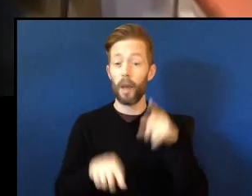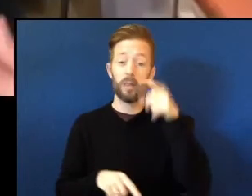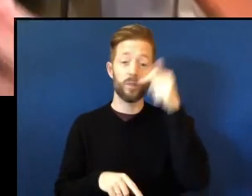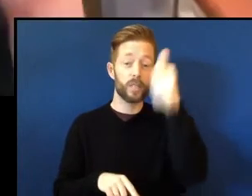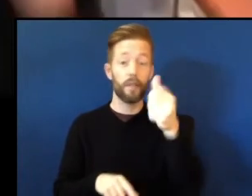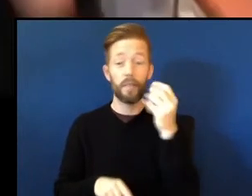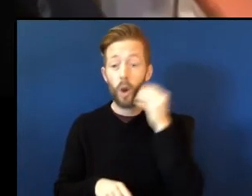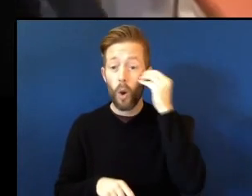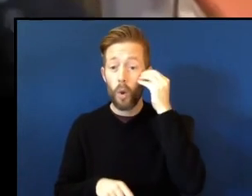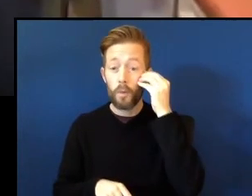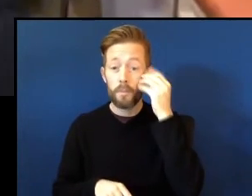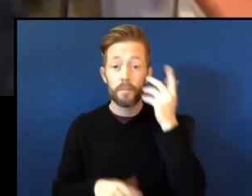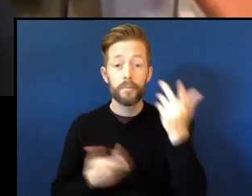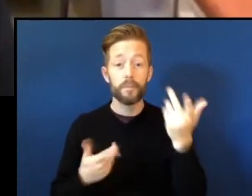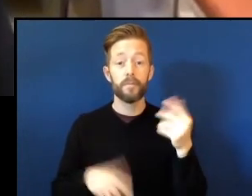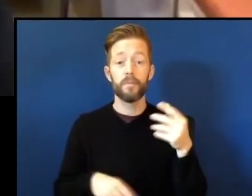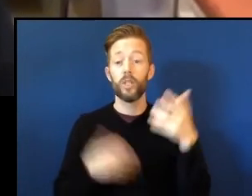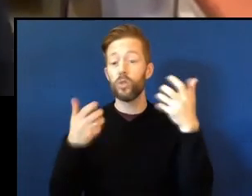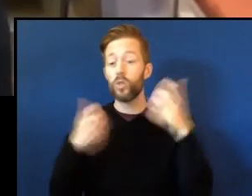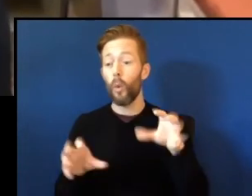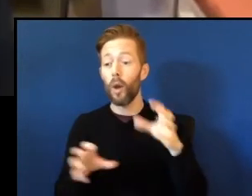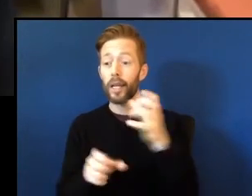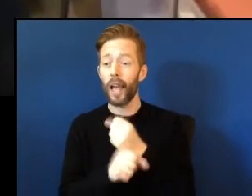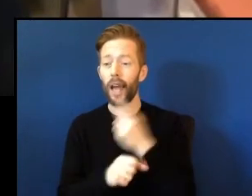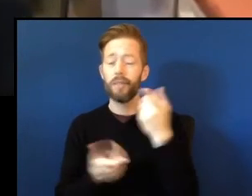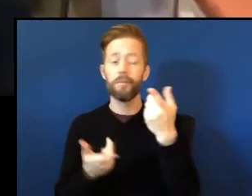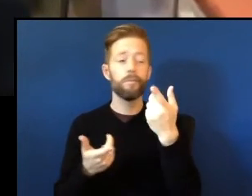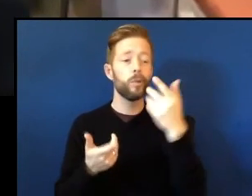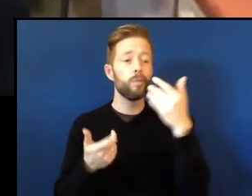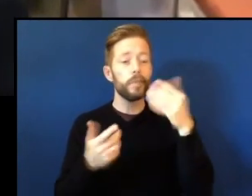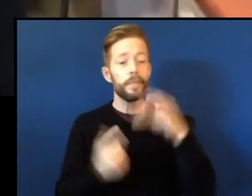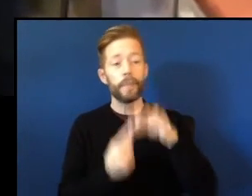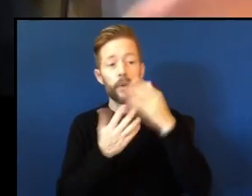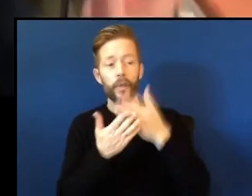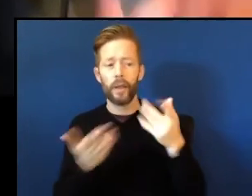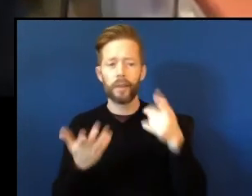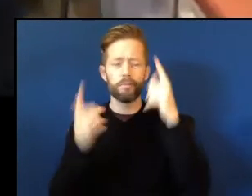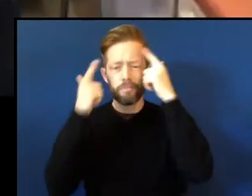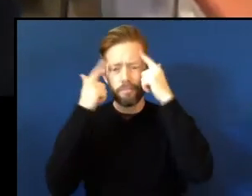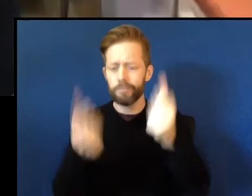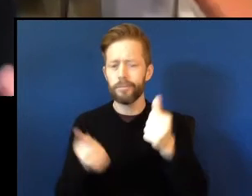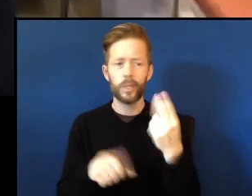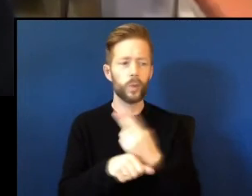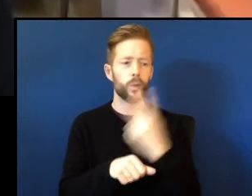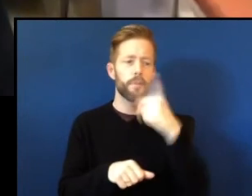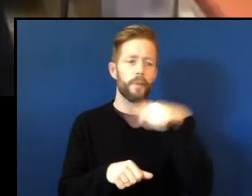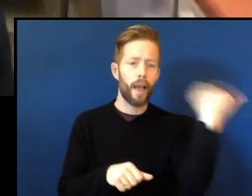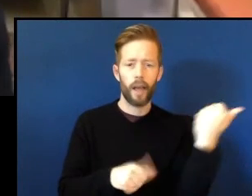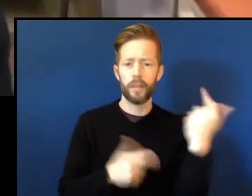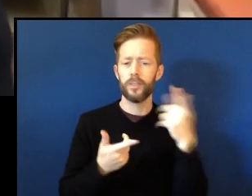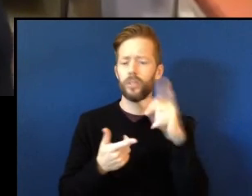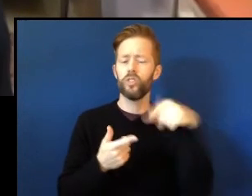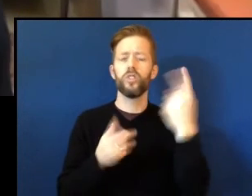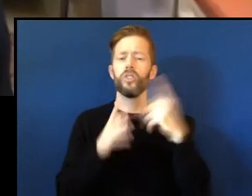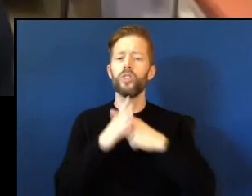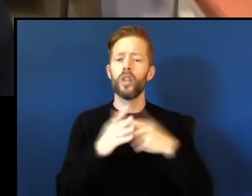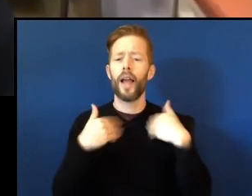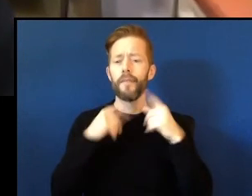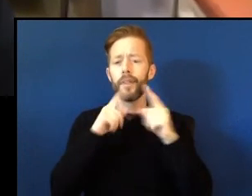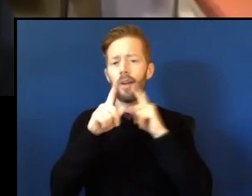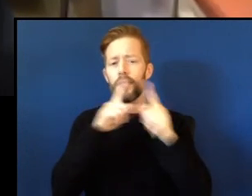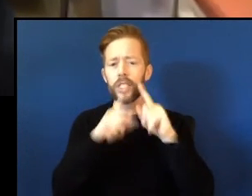home, and you're not feeling like getting new equipment, what else could you use as a ramp? And can you just start having conversations